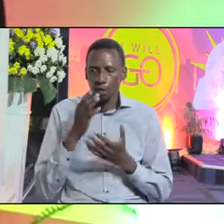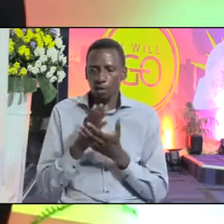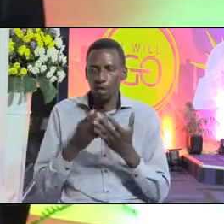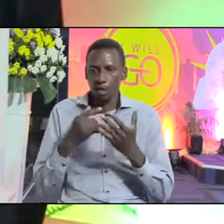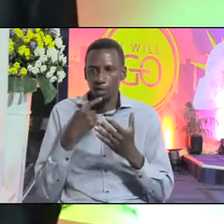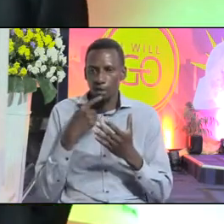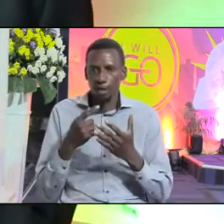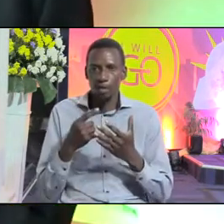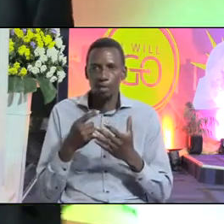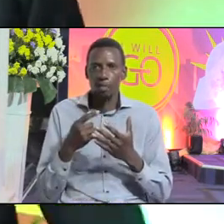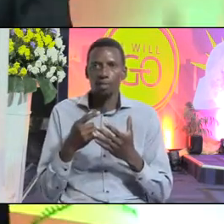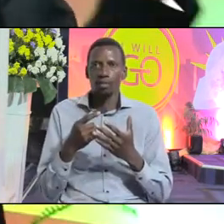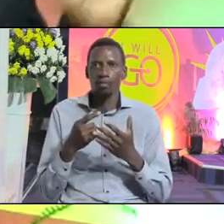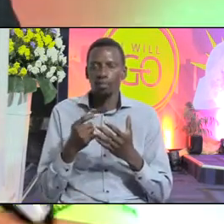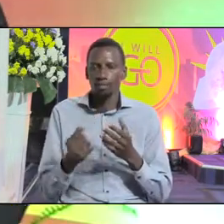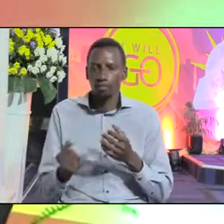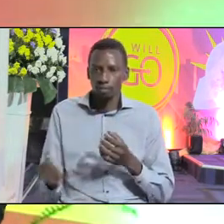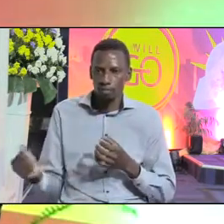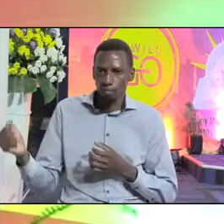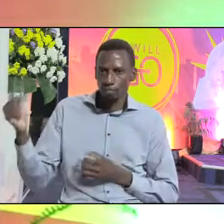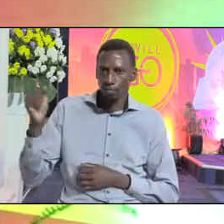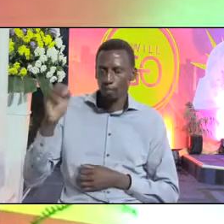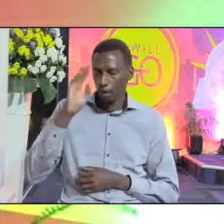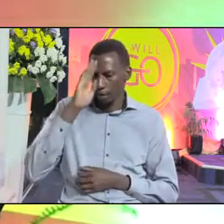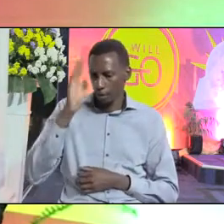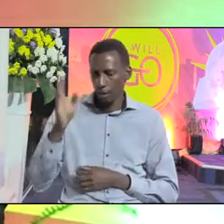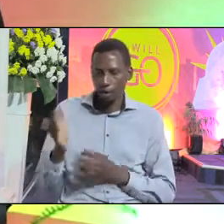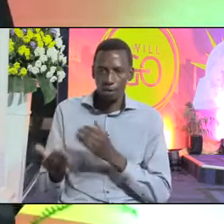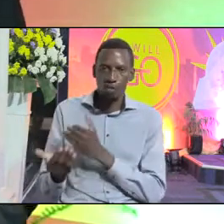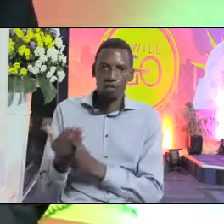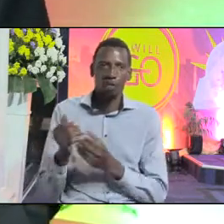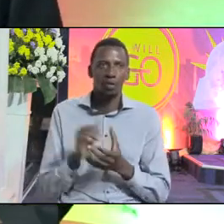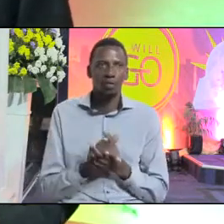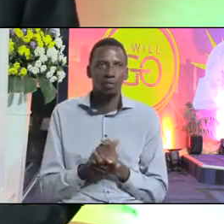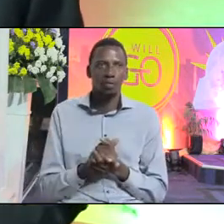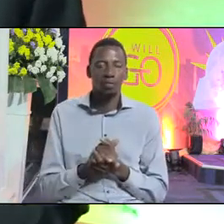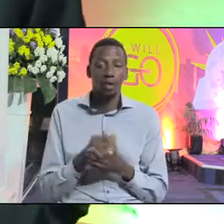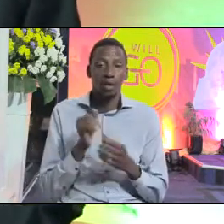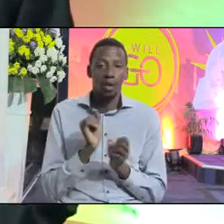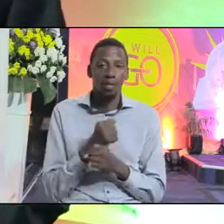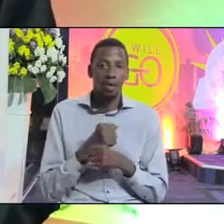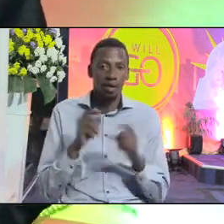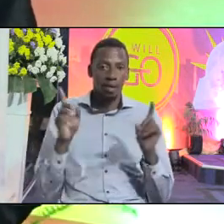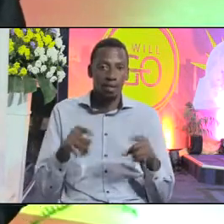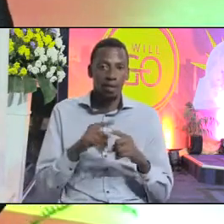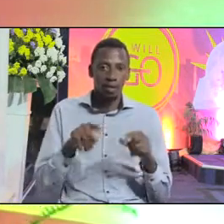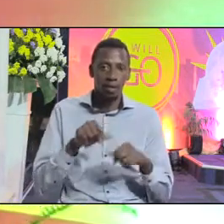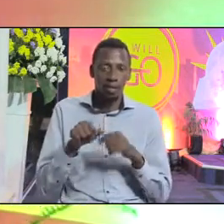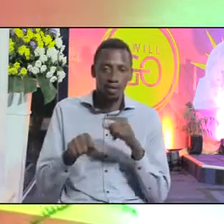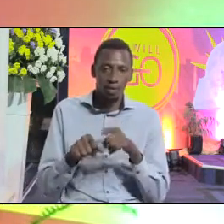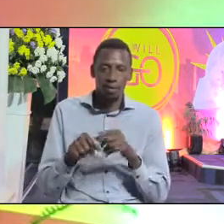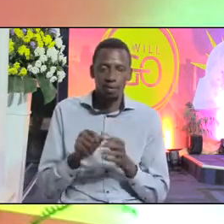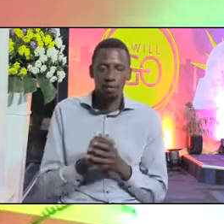morning. Make no mistake about it, Nairobi,